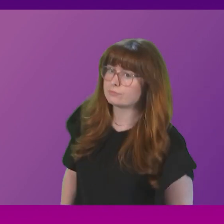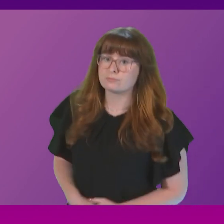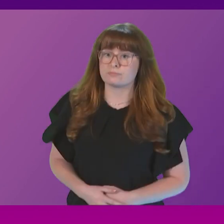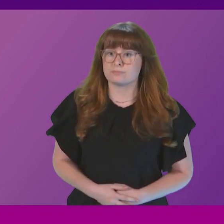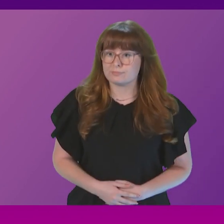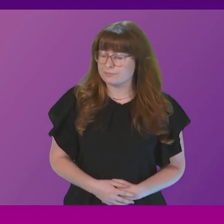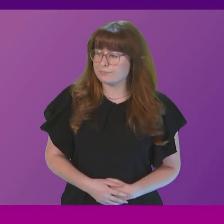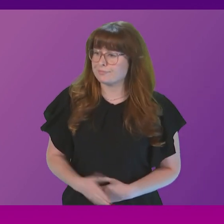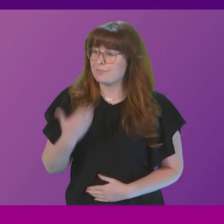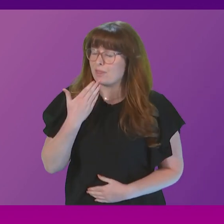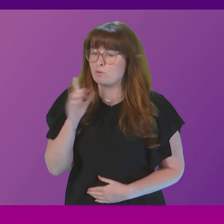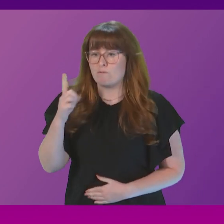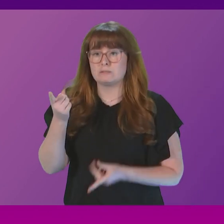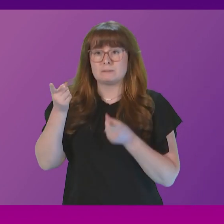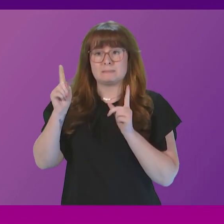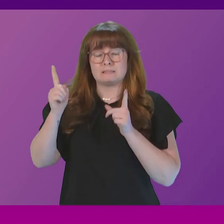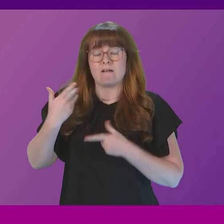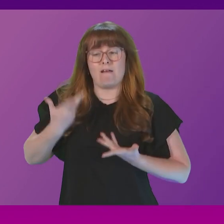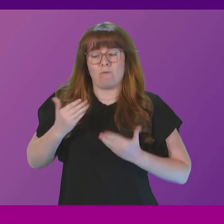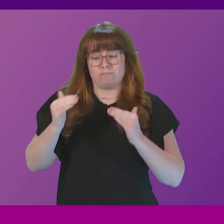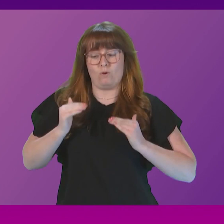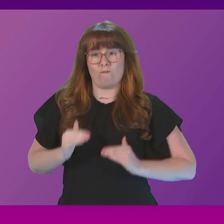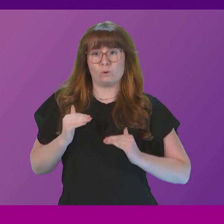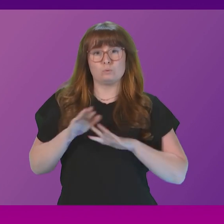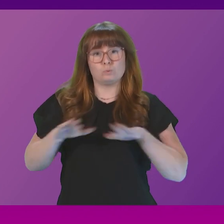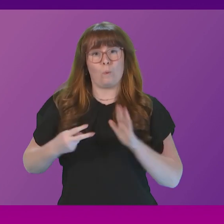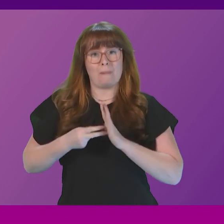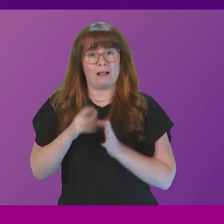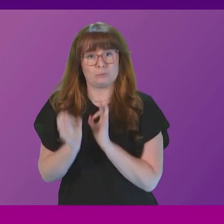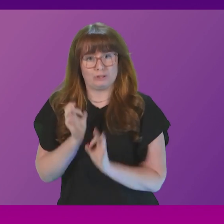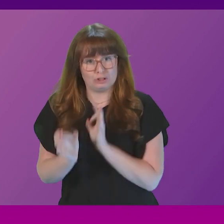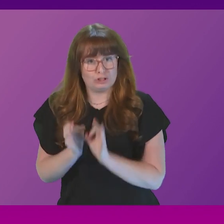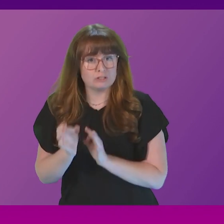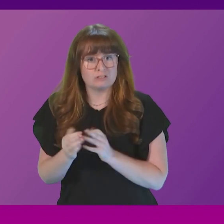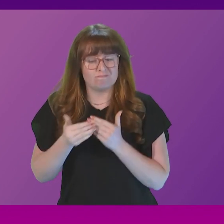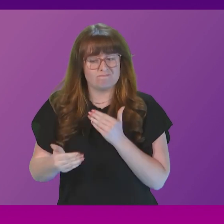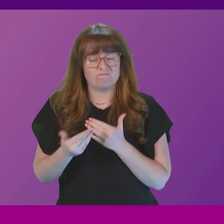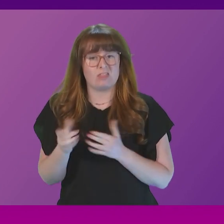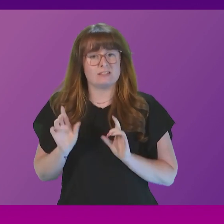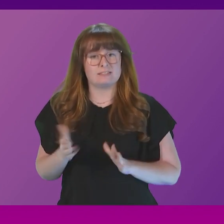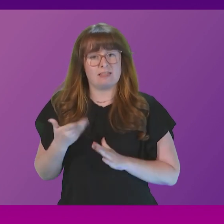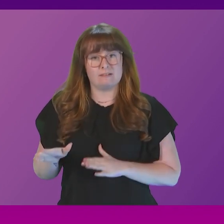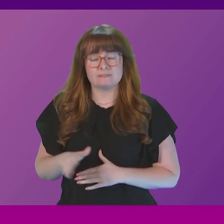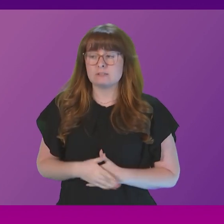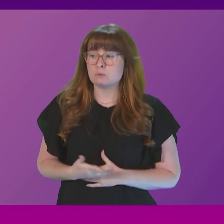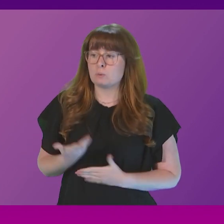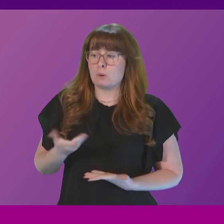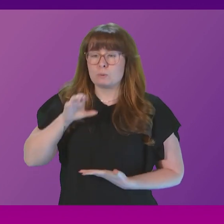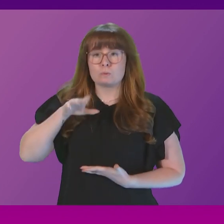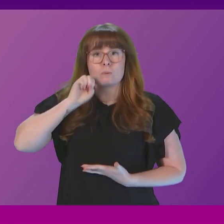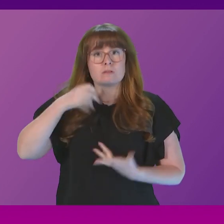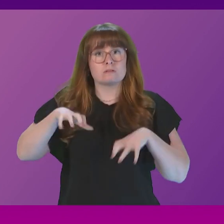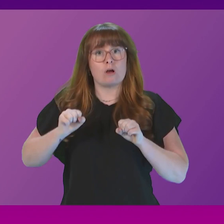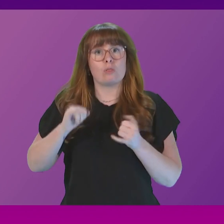what is probably termed the miscellaneous category of questions left. So I'm going to start with Stuart